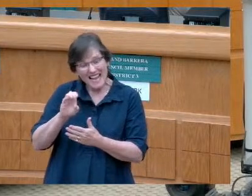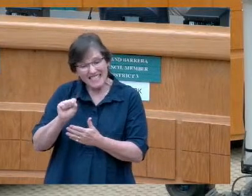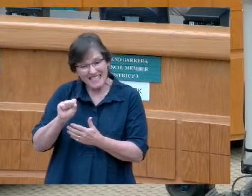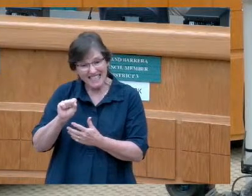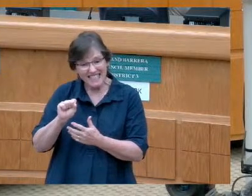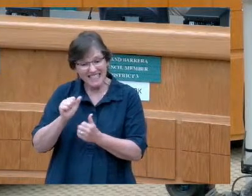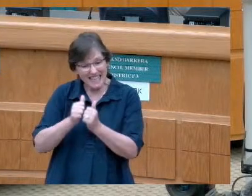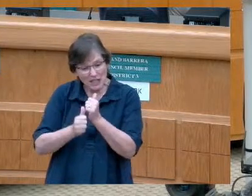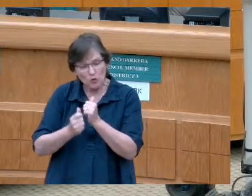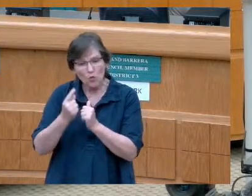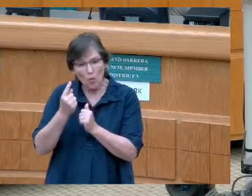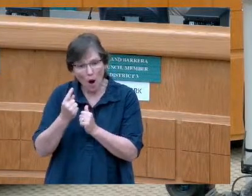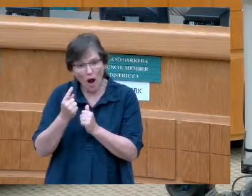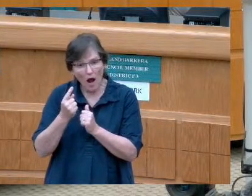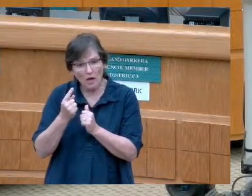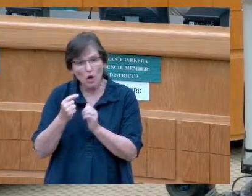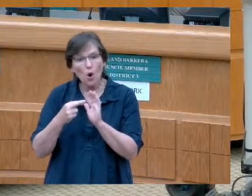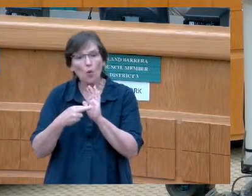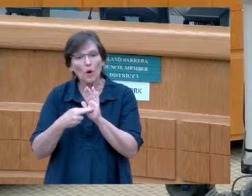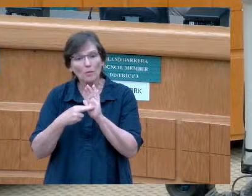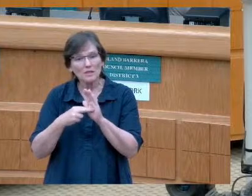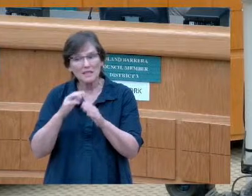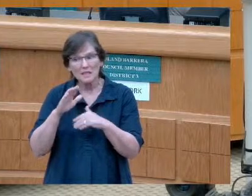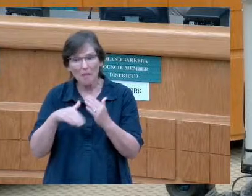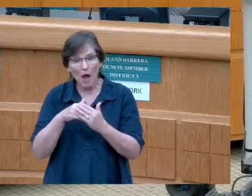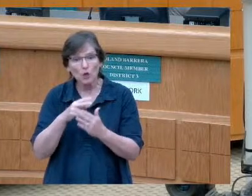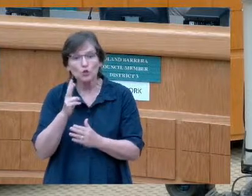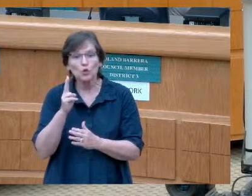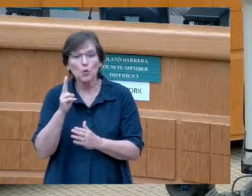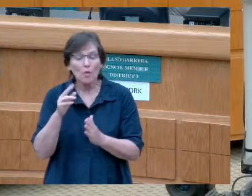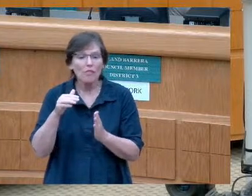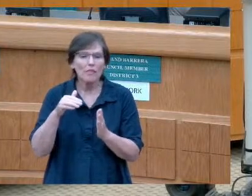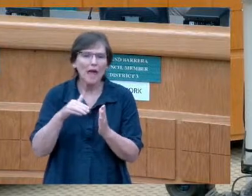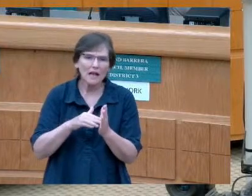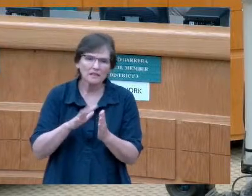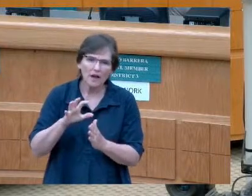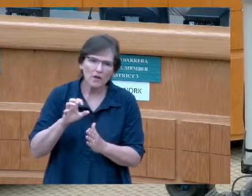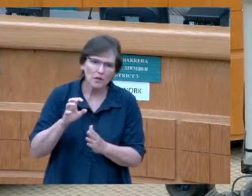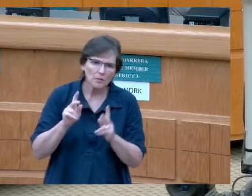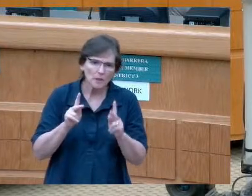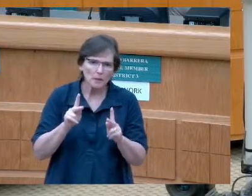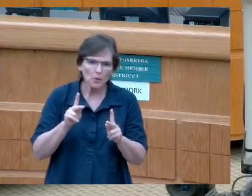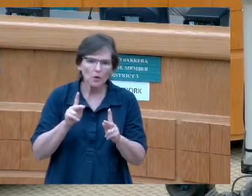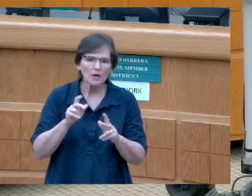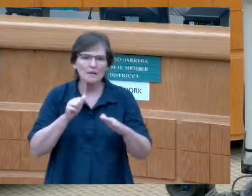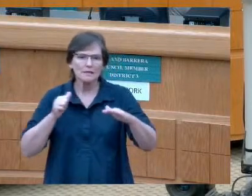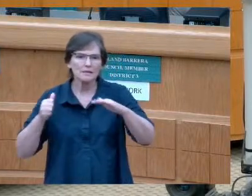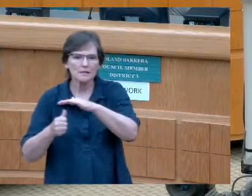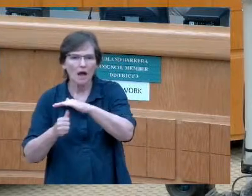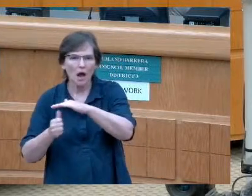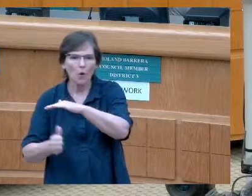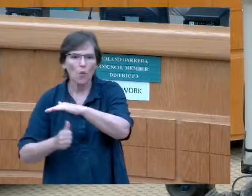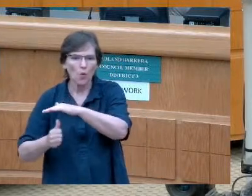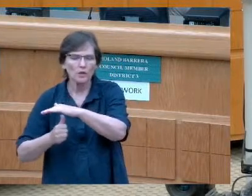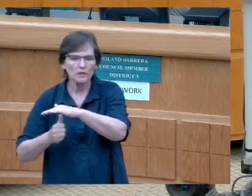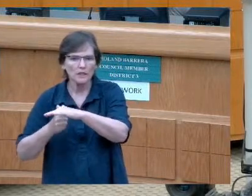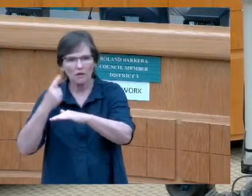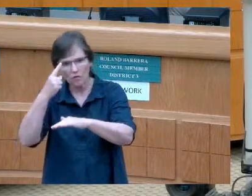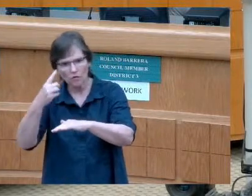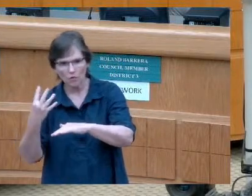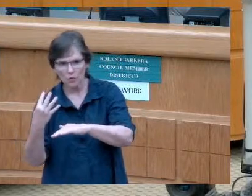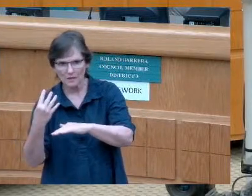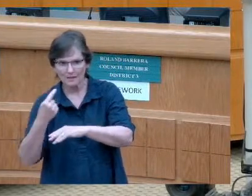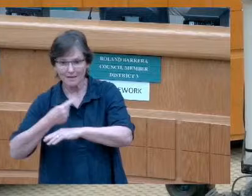2,500 people that we placed in quarantine that are waiting the 14-day incubation period to see if they too will